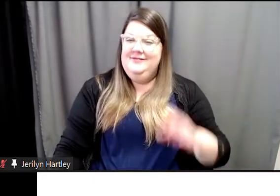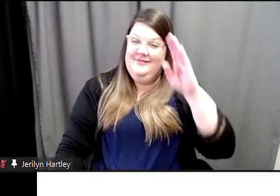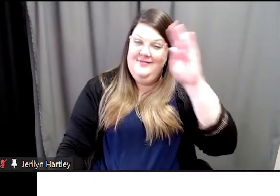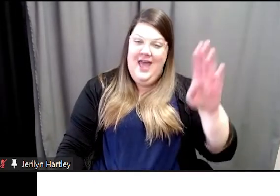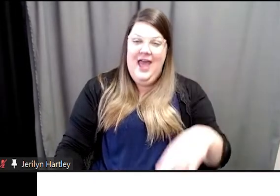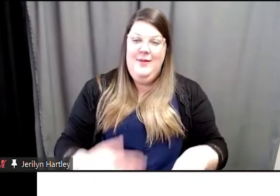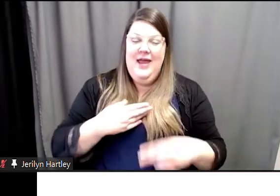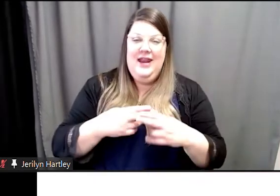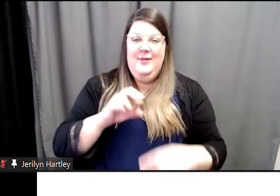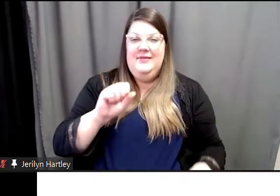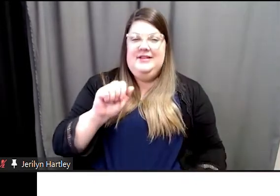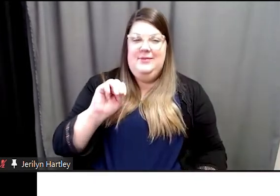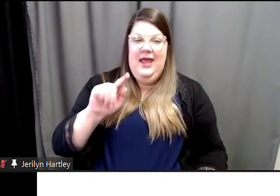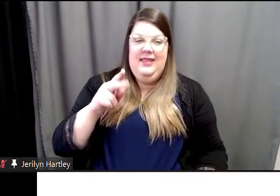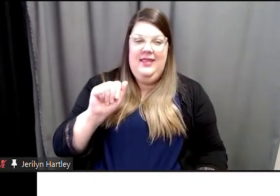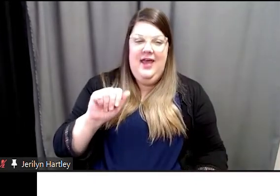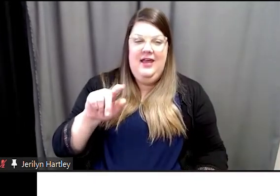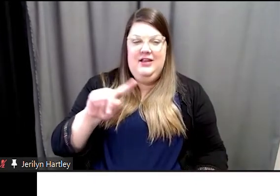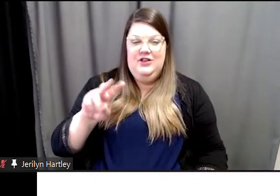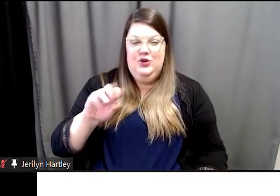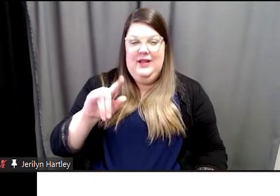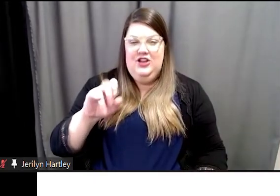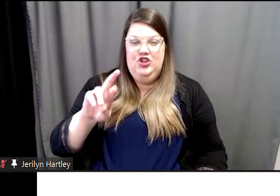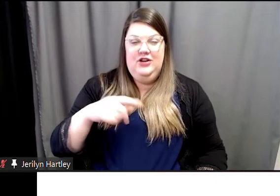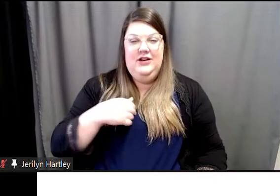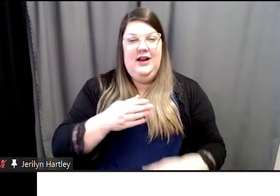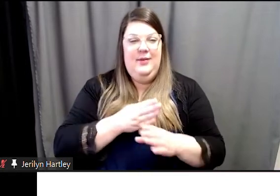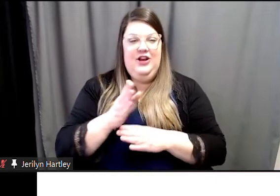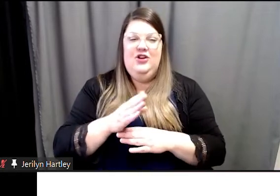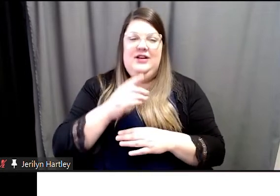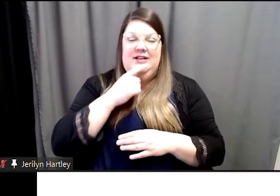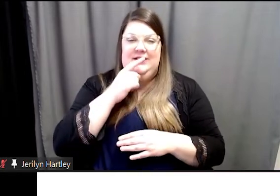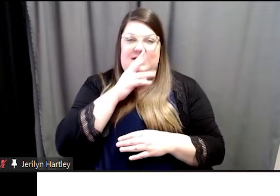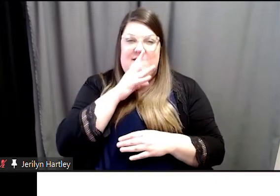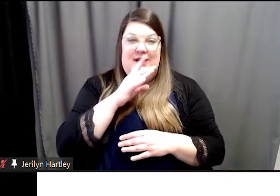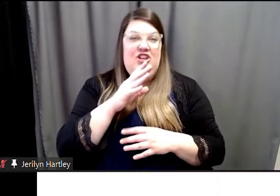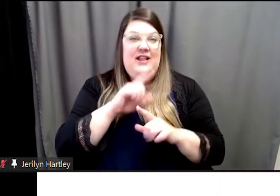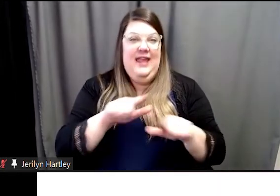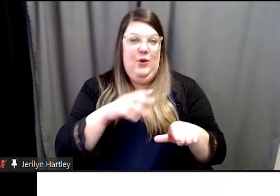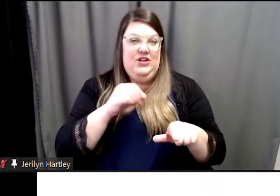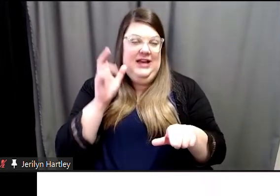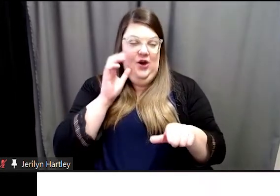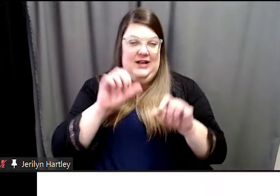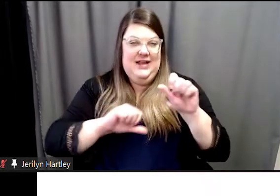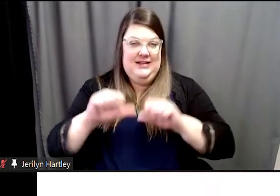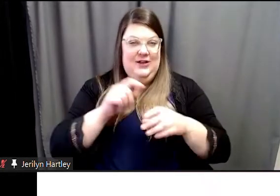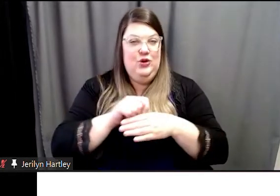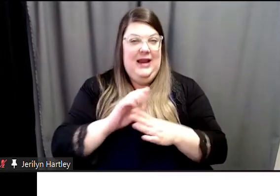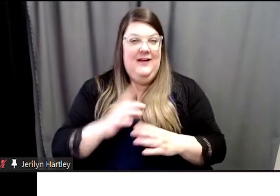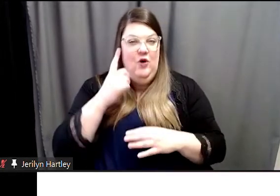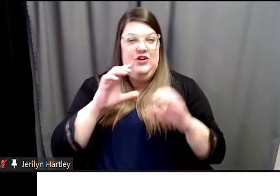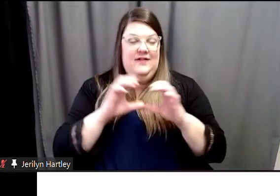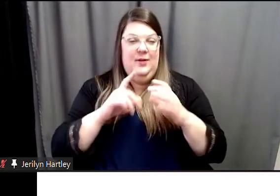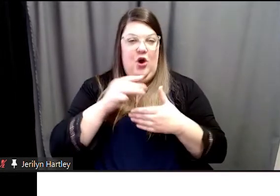Hi, my name is Samantha Zwillinger. I'm majoring in speech, language, and hearing sciences, and I'm a trainee for their certificate